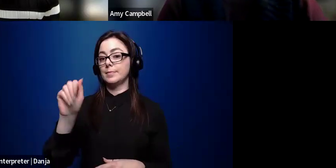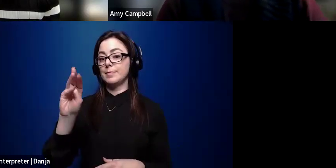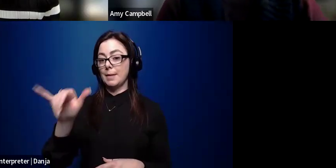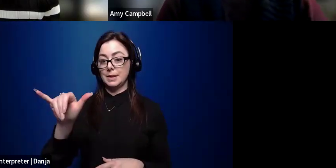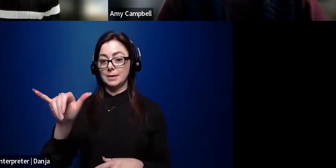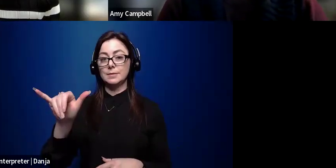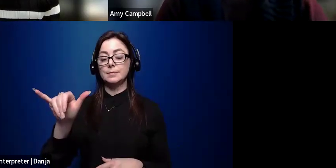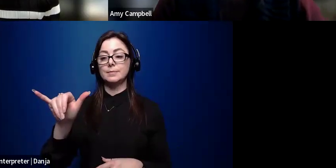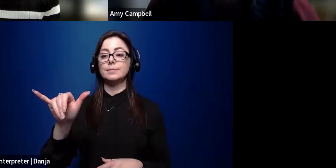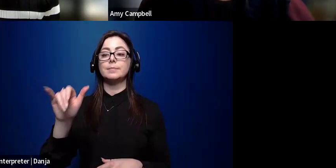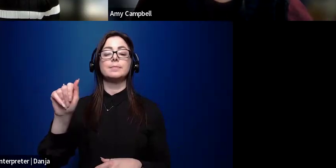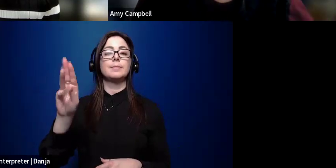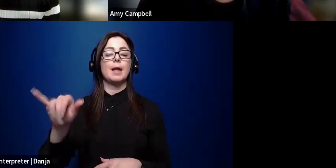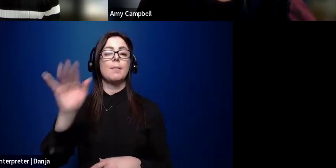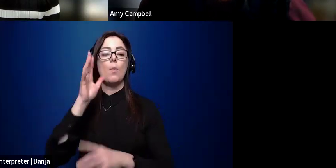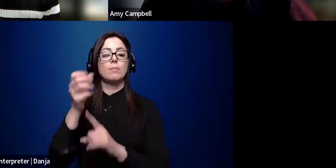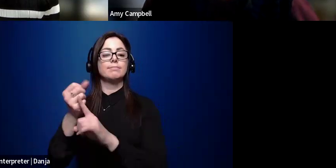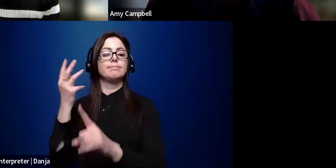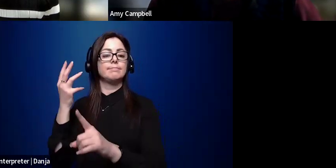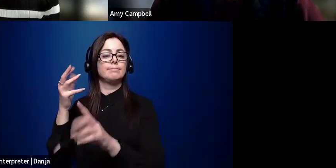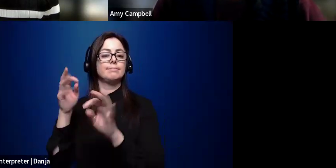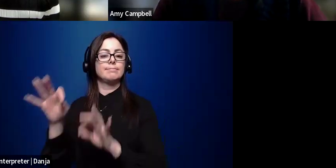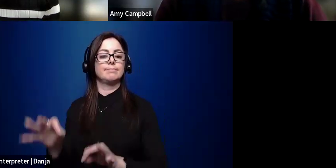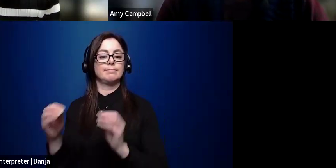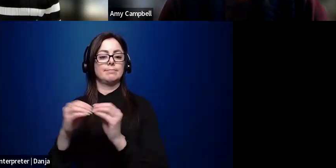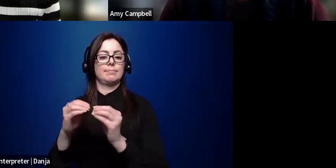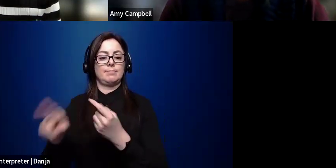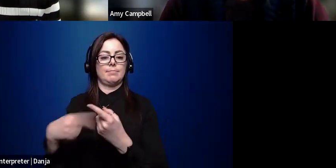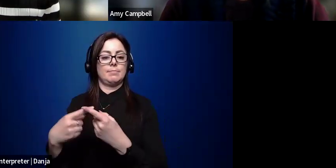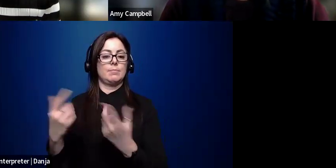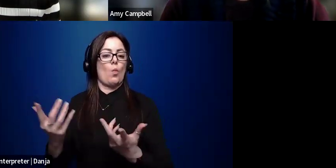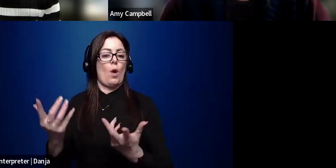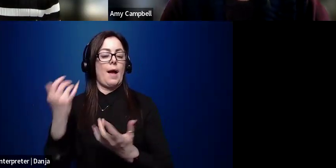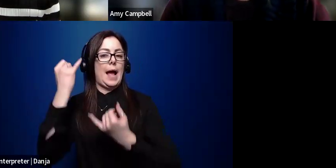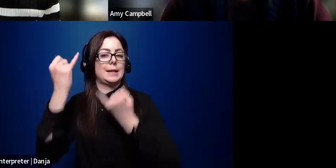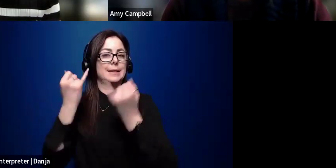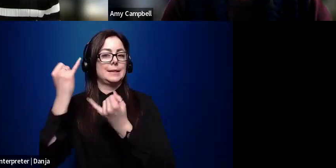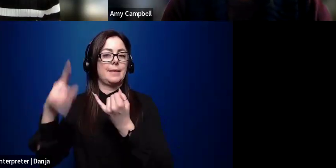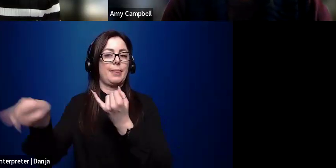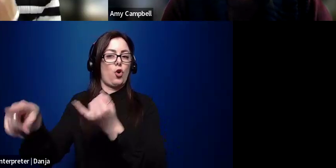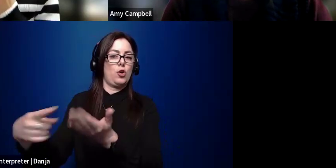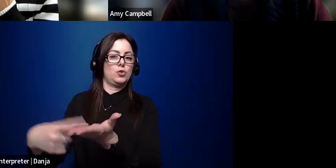and go into a little bit more detail about these ideas that are being floated. And I